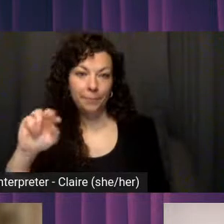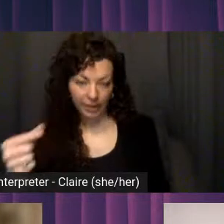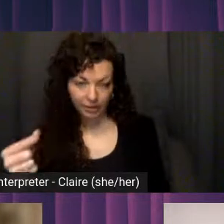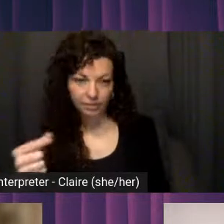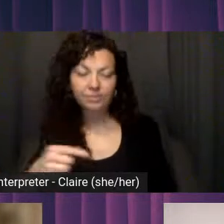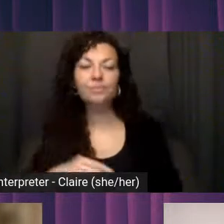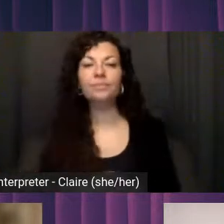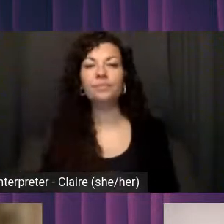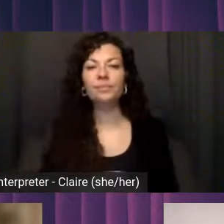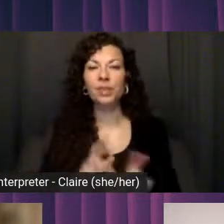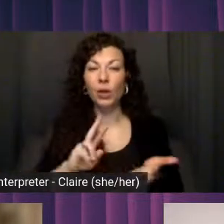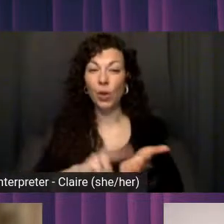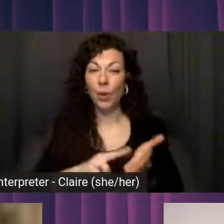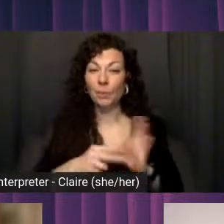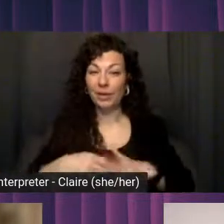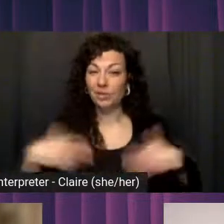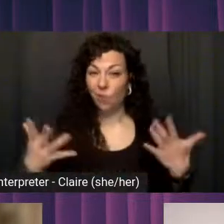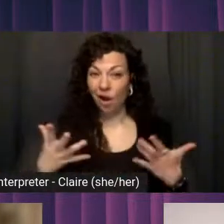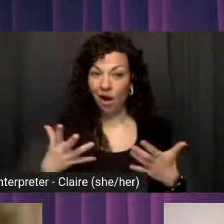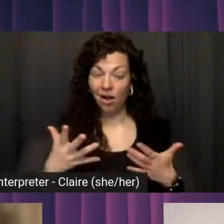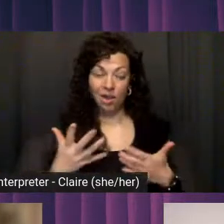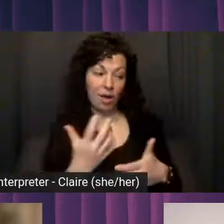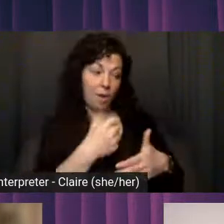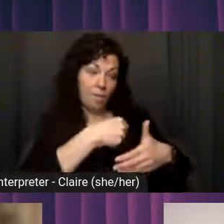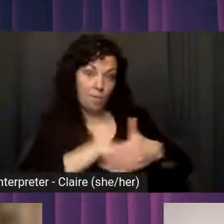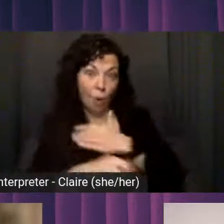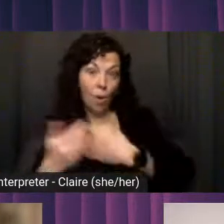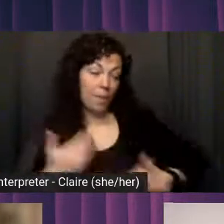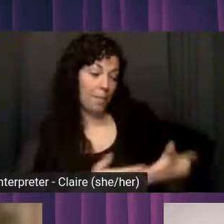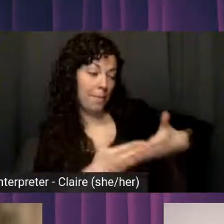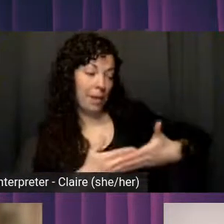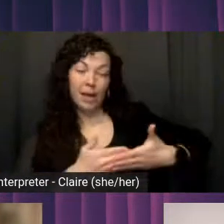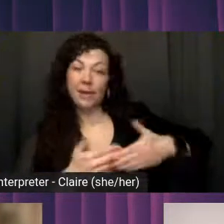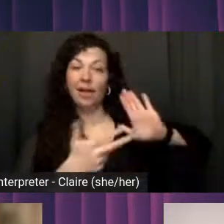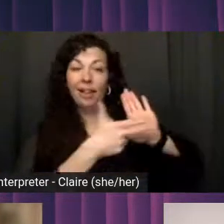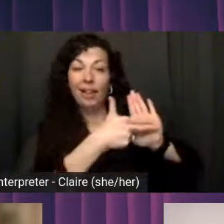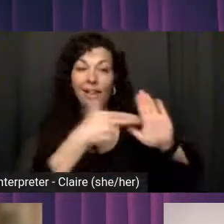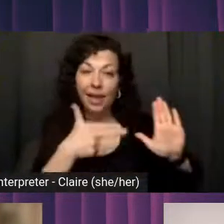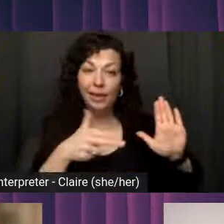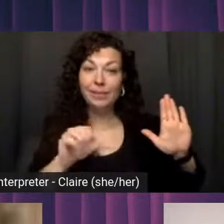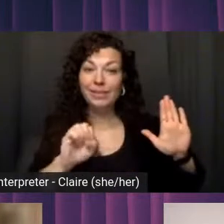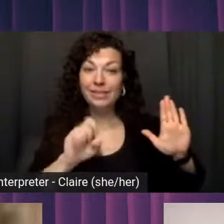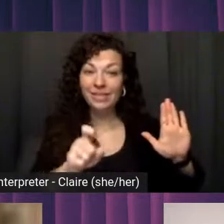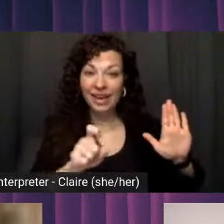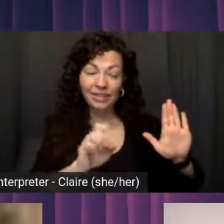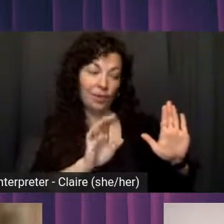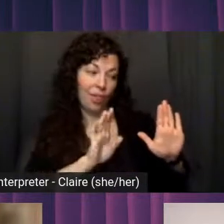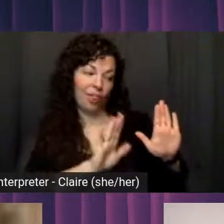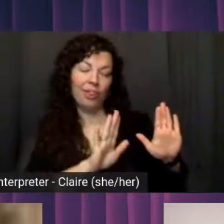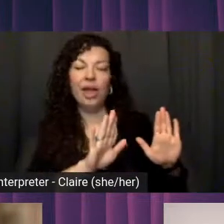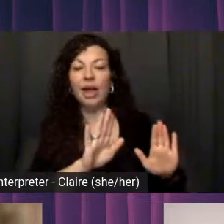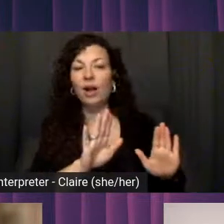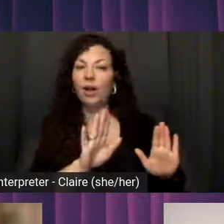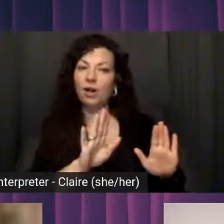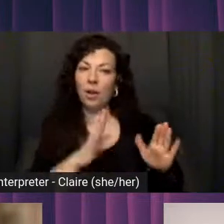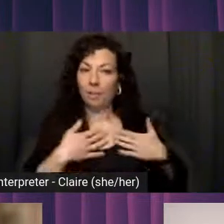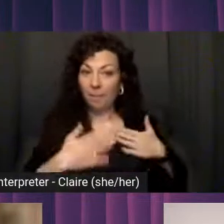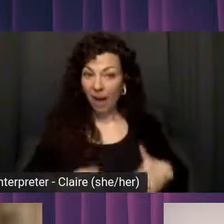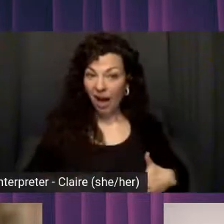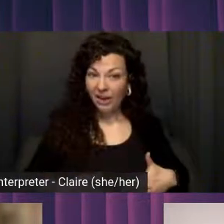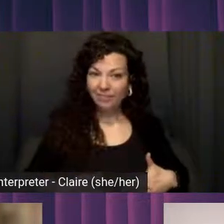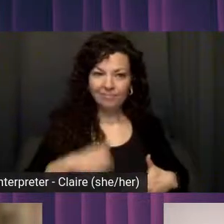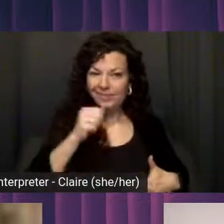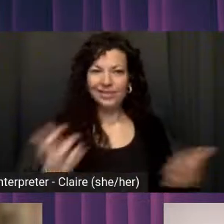whose sex assigned at birth, which was assigned by a medical professional or their parents based on their external genitals, does not match their